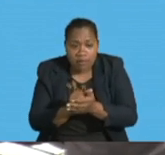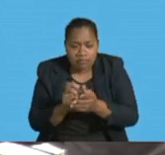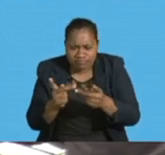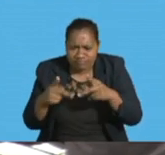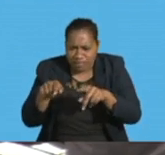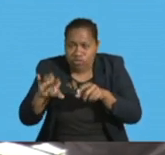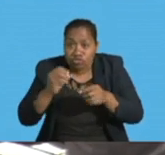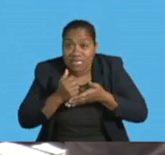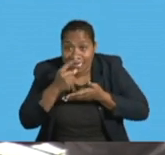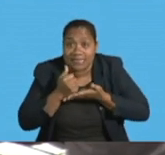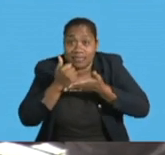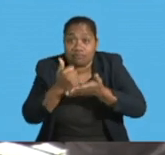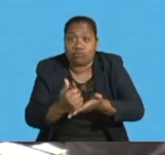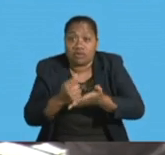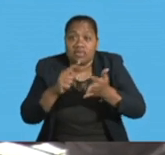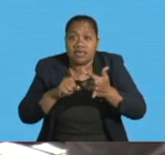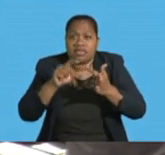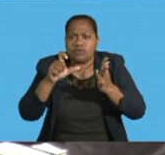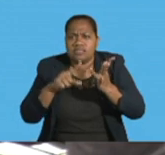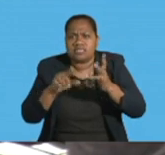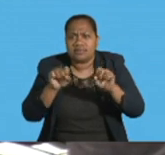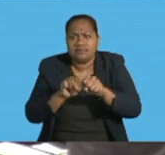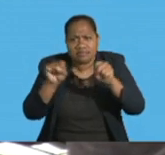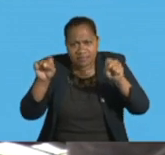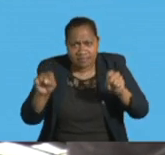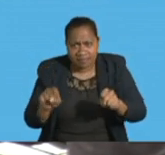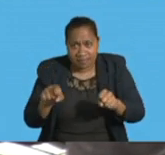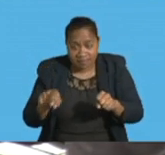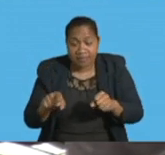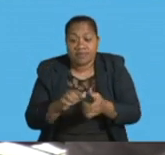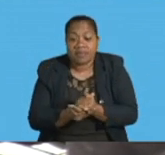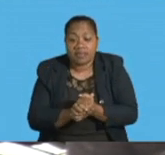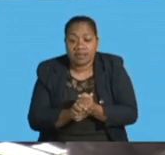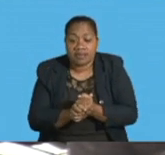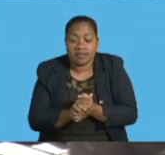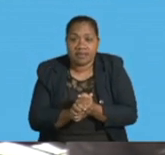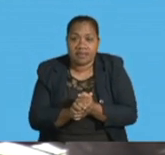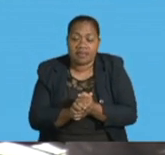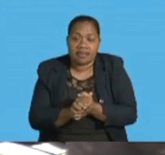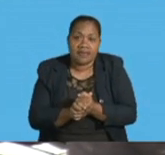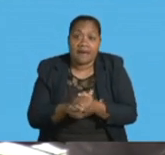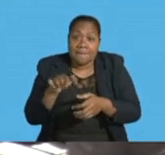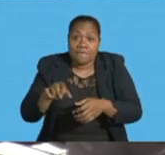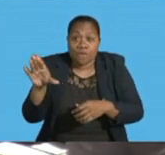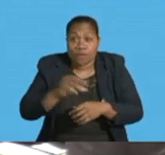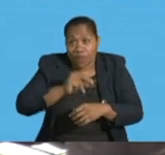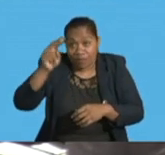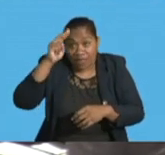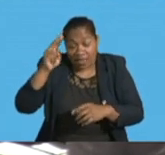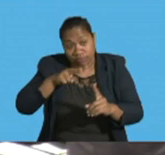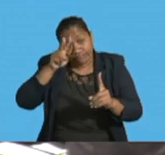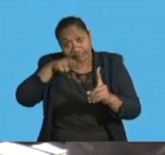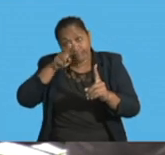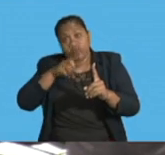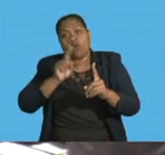support ecosystem services and human well-being in the long term. Honorable Speaker say, from a national perspective,